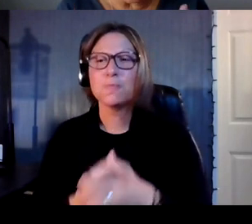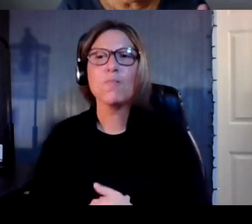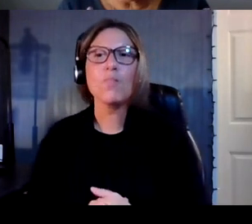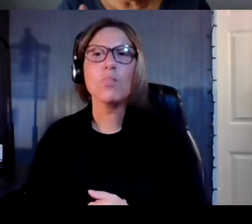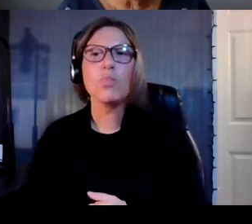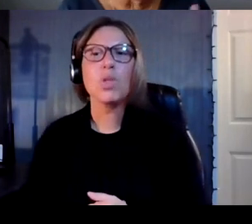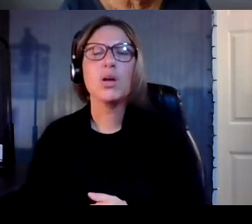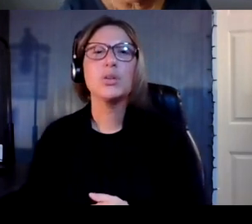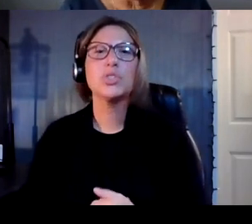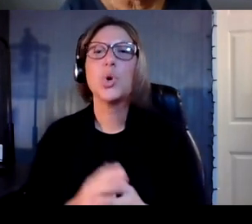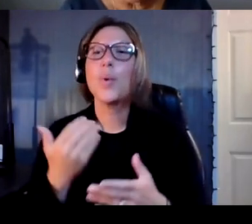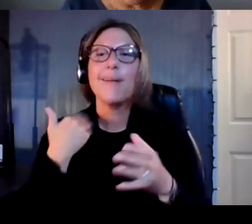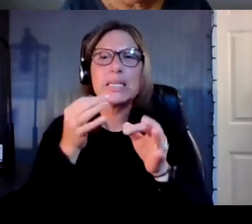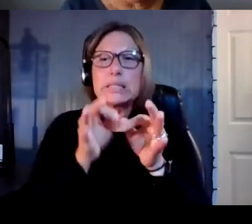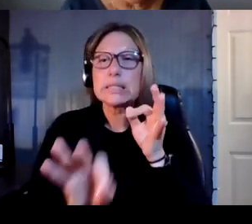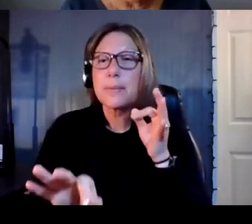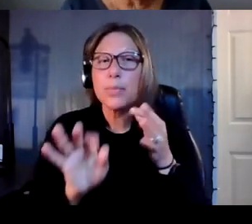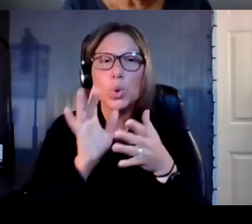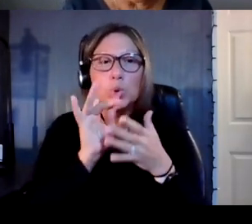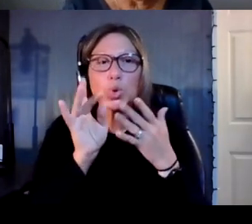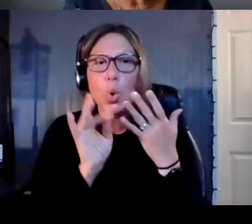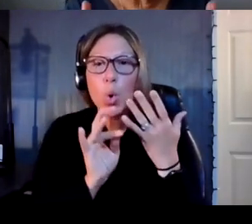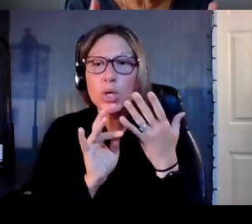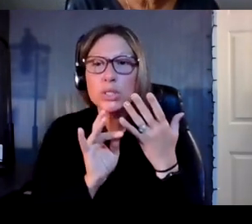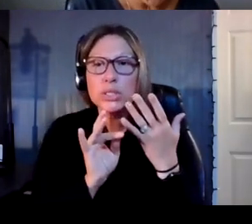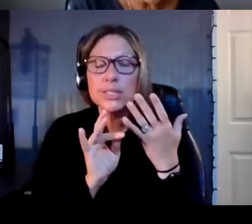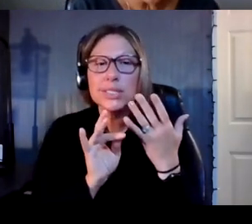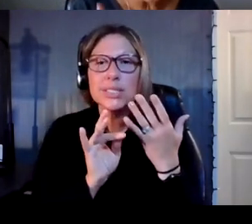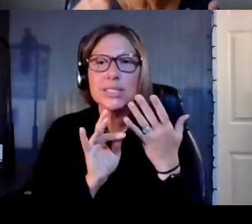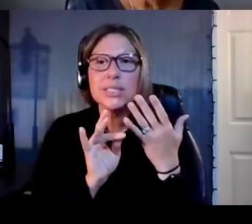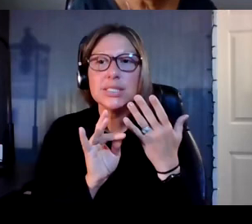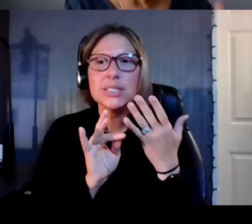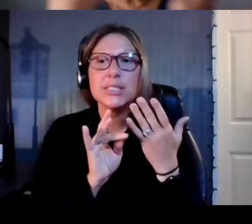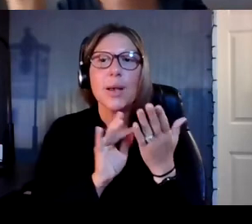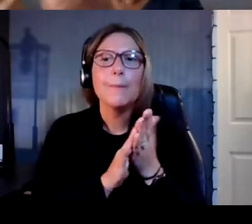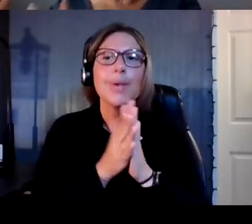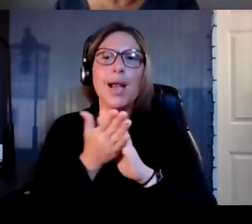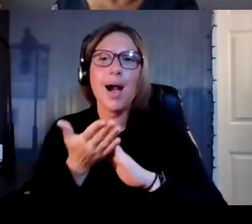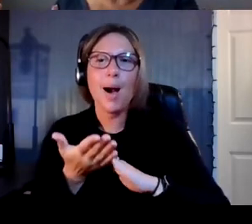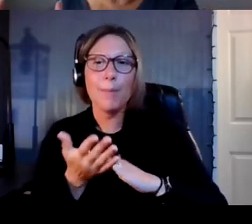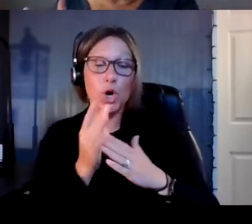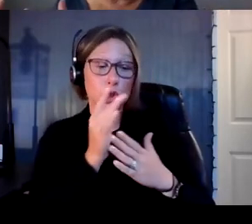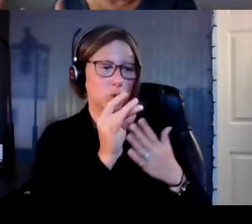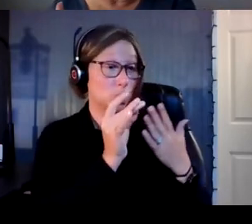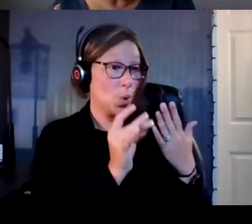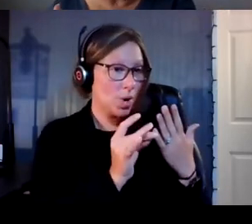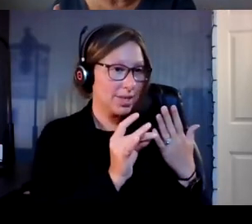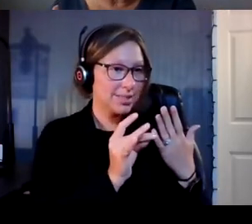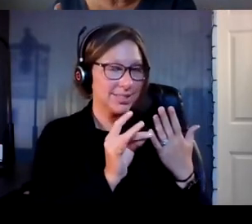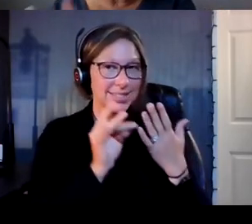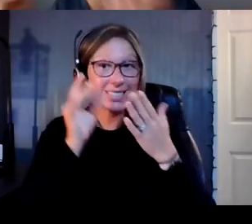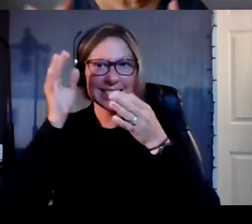those very simple choices here to making from choices to making decisions as you get